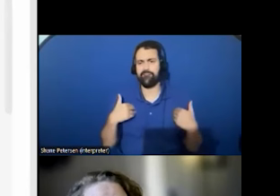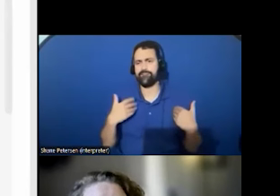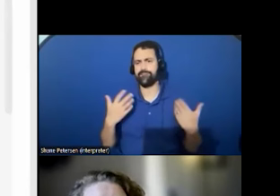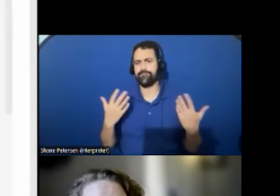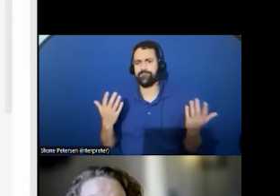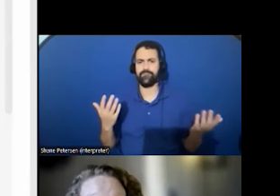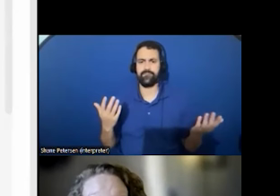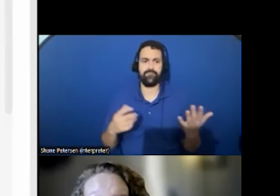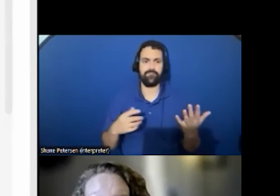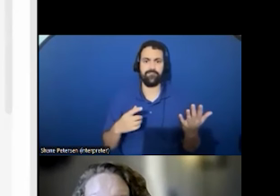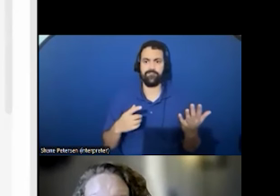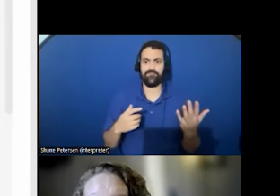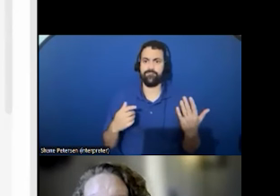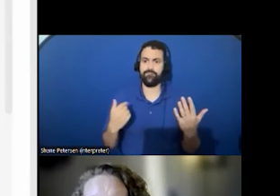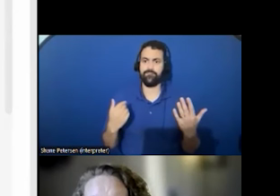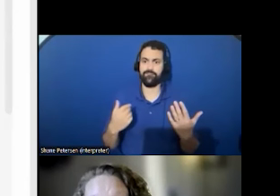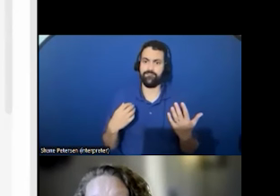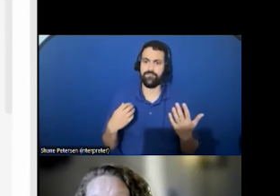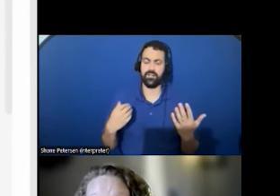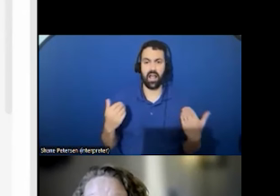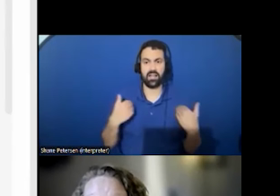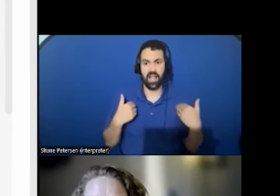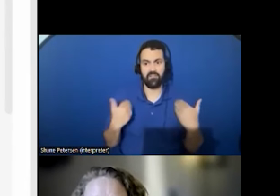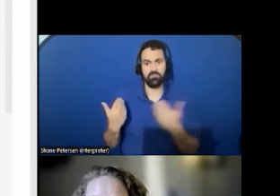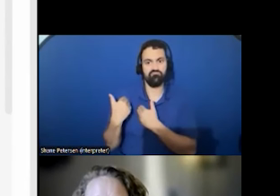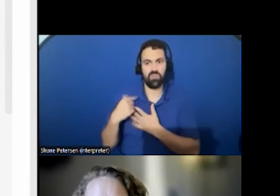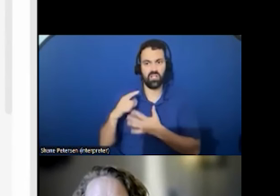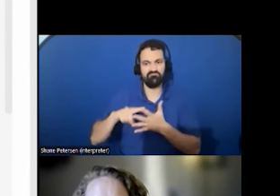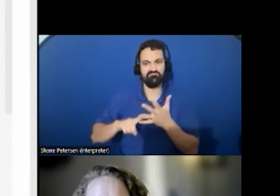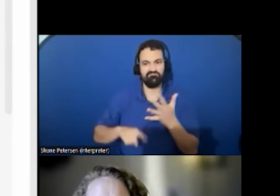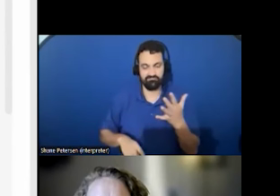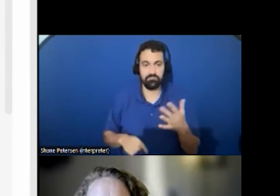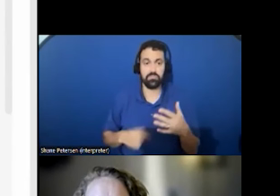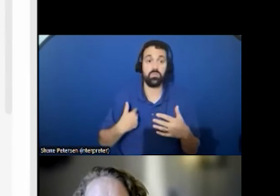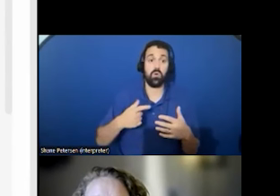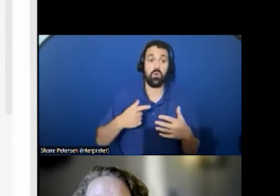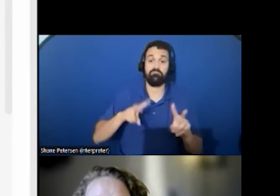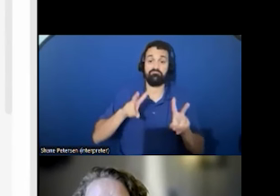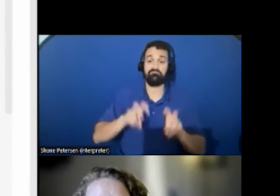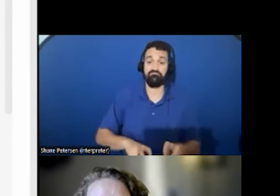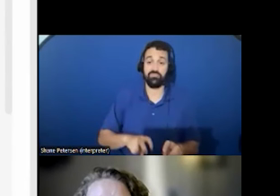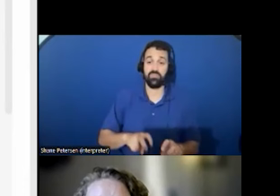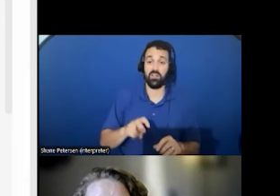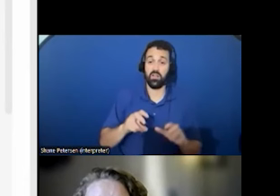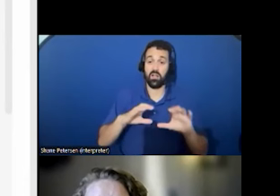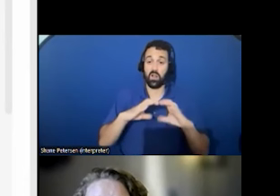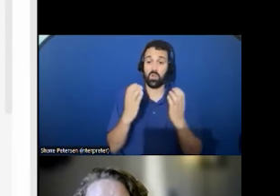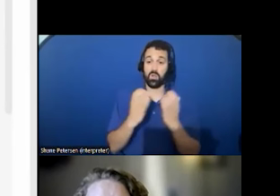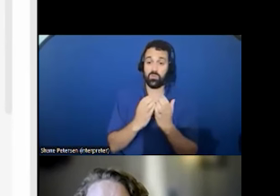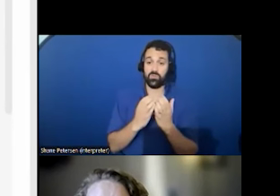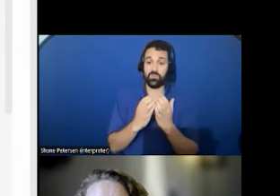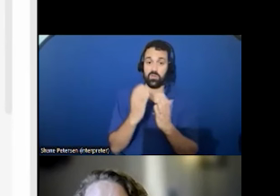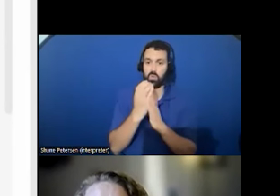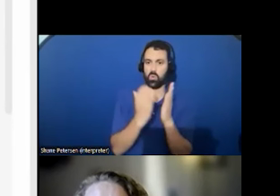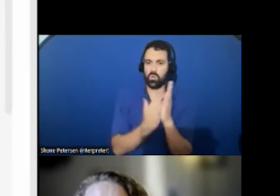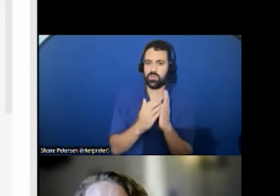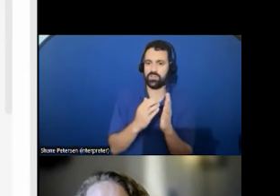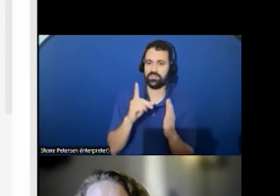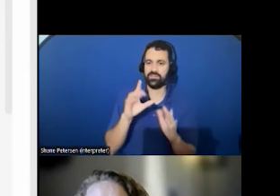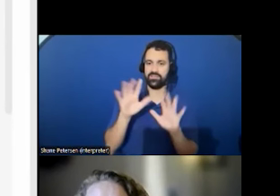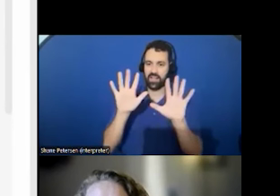more rights here. So what I've done is drilled down to the course dashboard. So you will have a course report for every class you